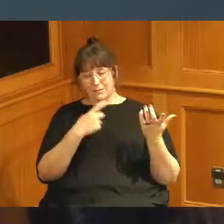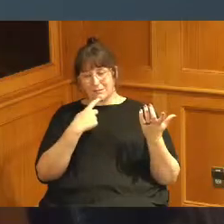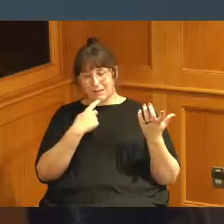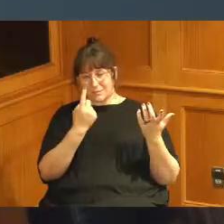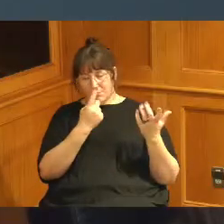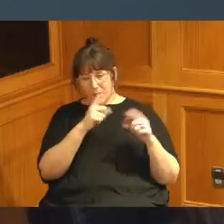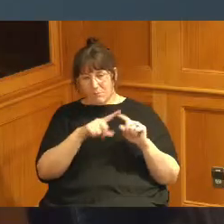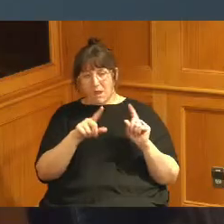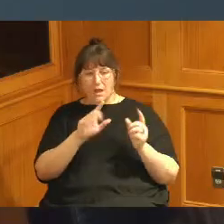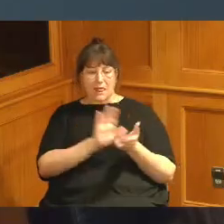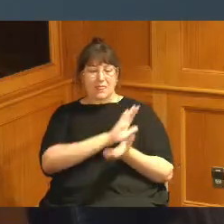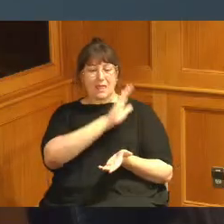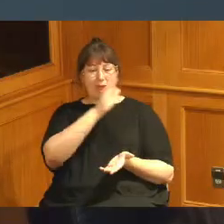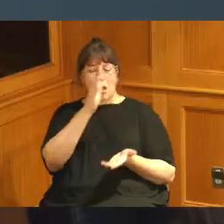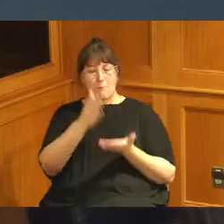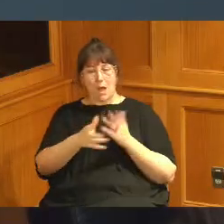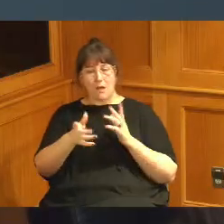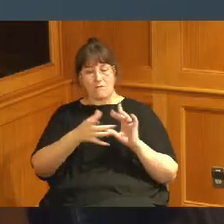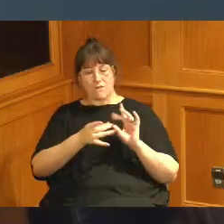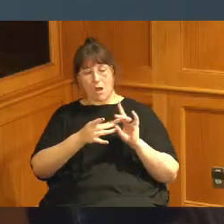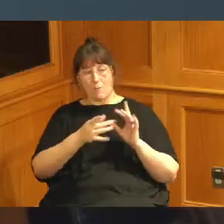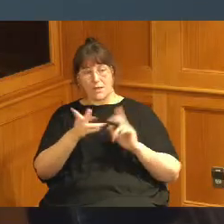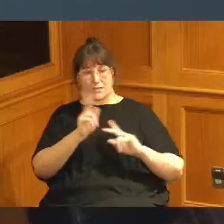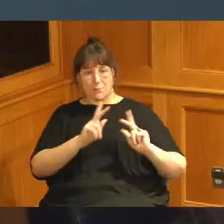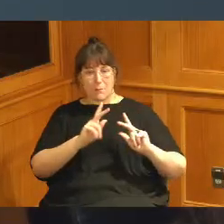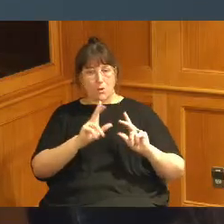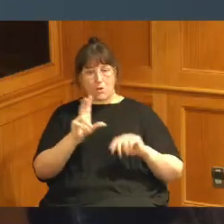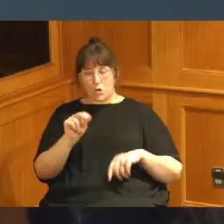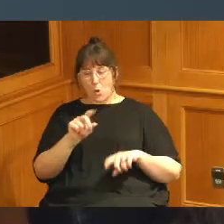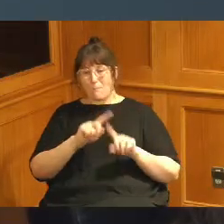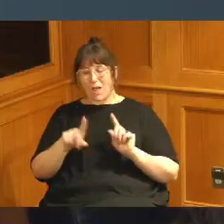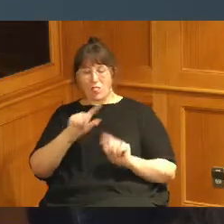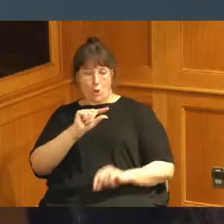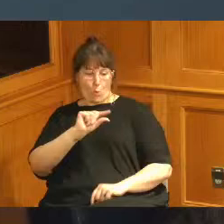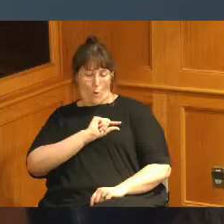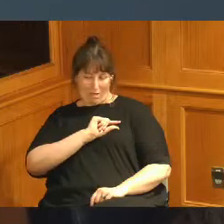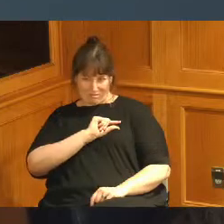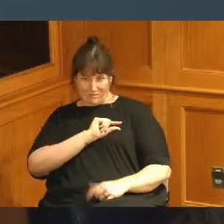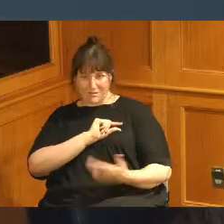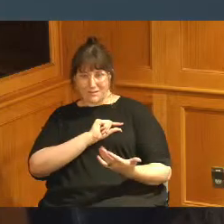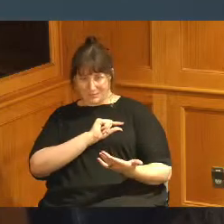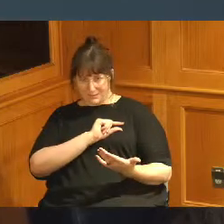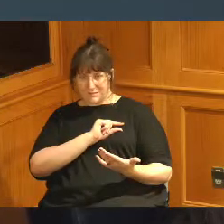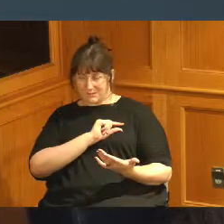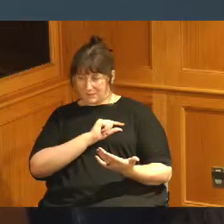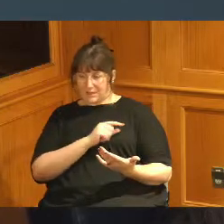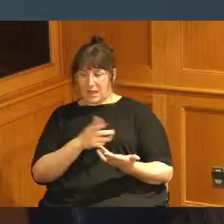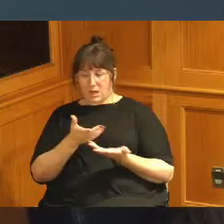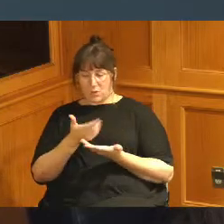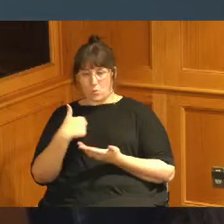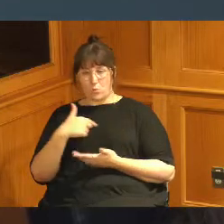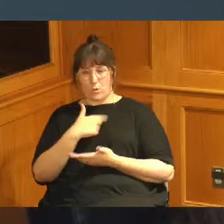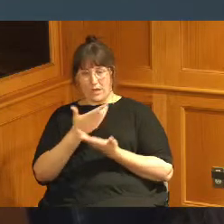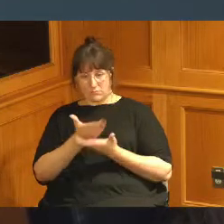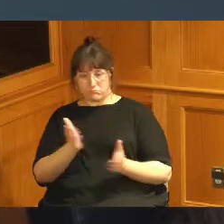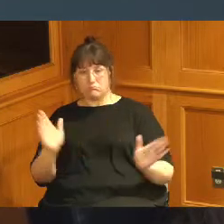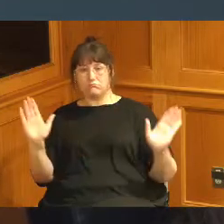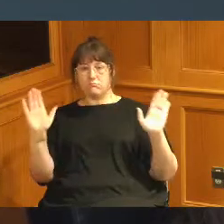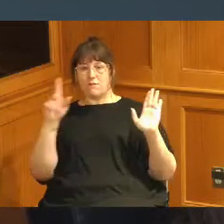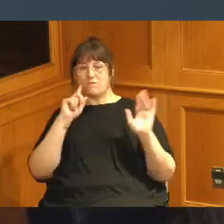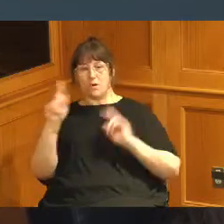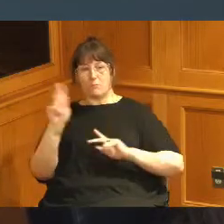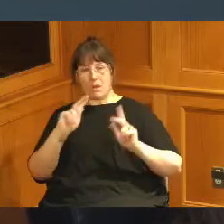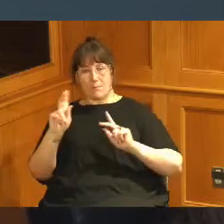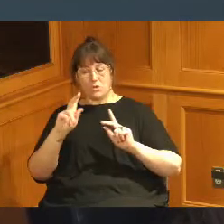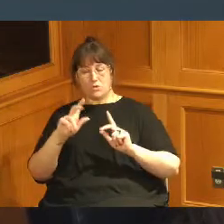the amount of comments that we got, but the quality of comments and the fact that we opened this up as a vehicle, once again, for